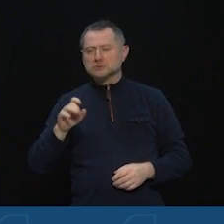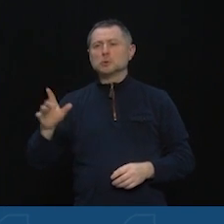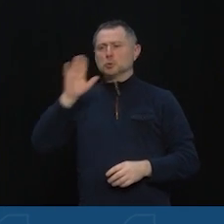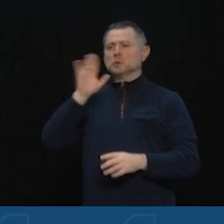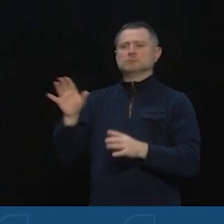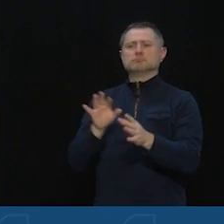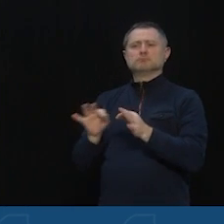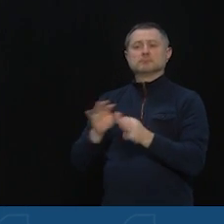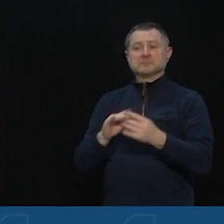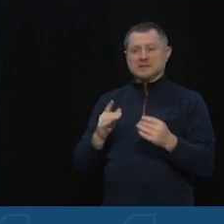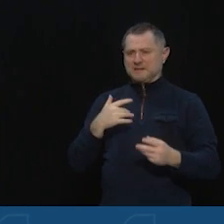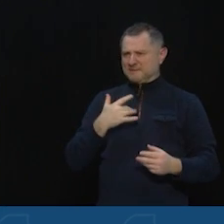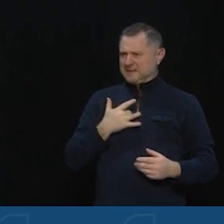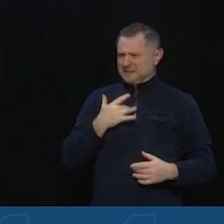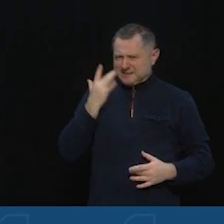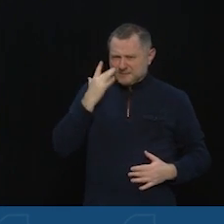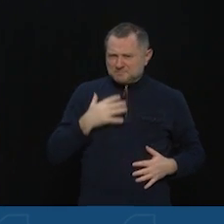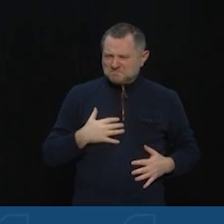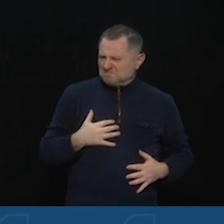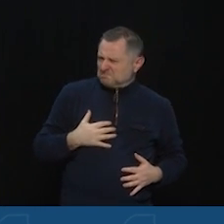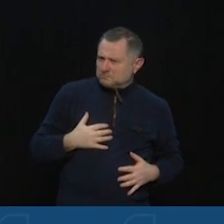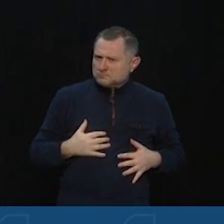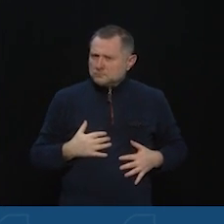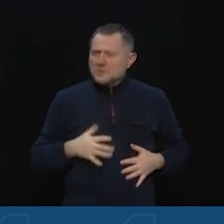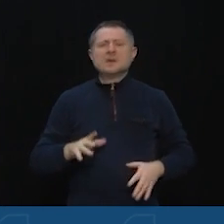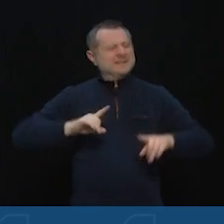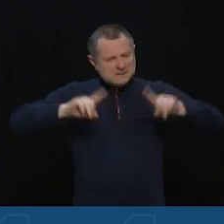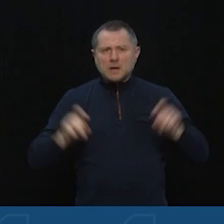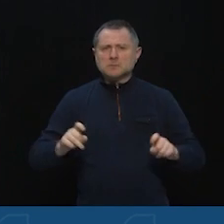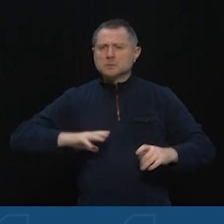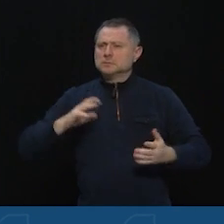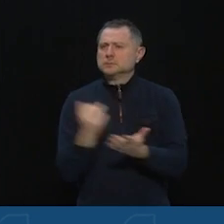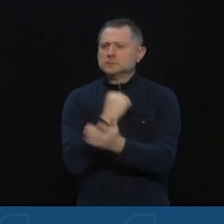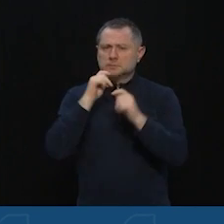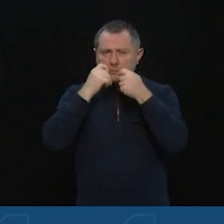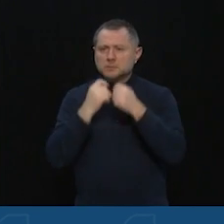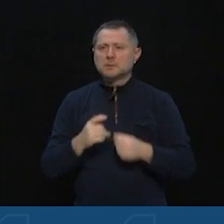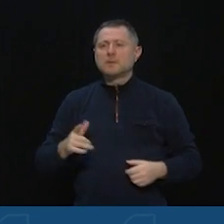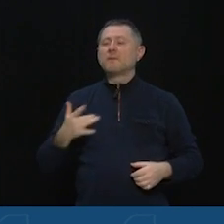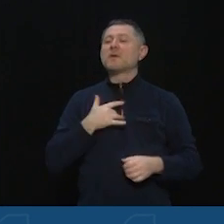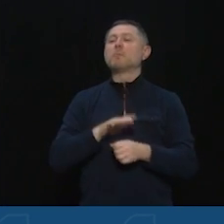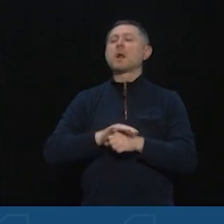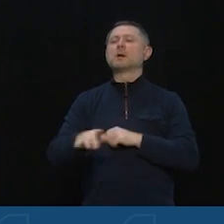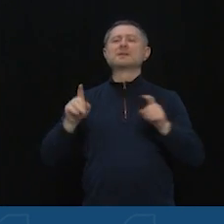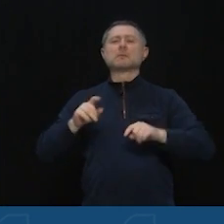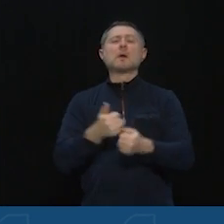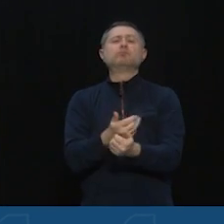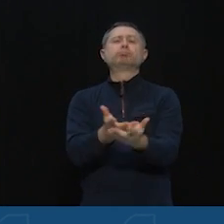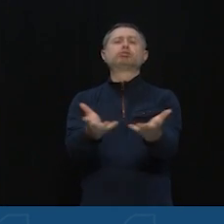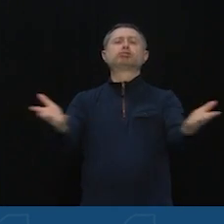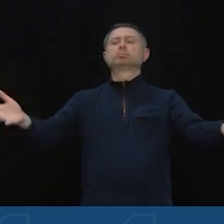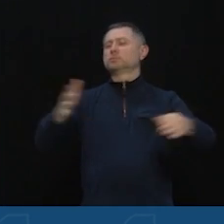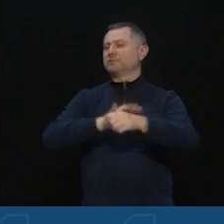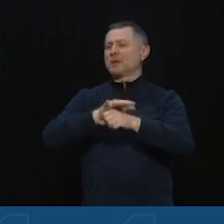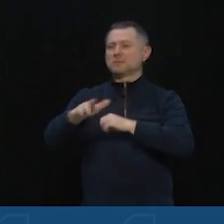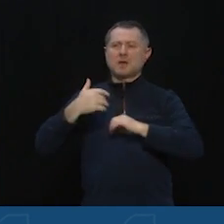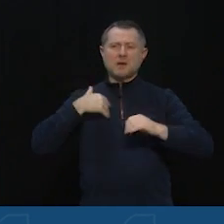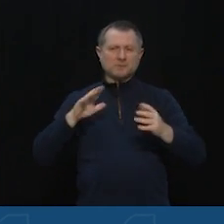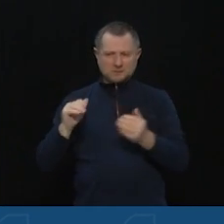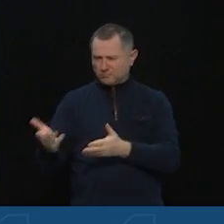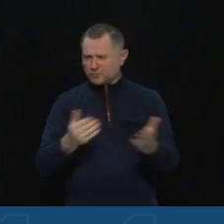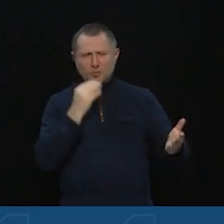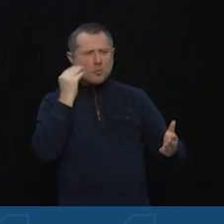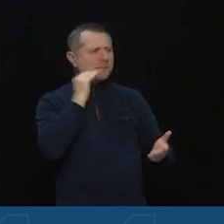we've been so aggressive about getting testing kits out there. They're readily available. There's no excuses. Every household should have them, so you can